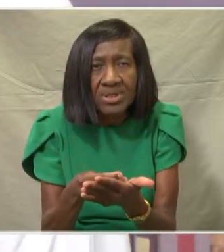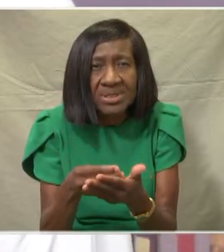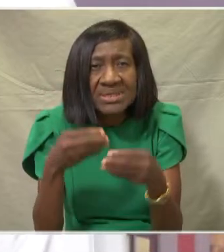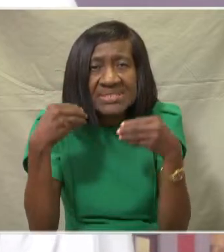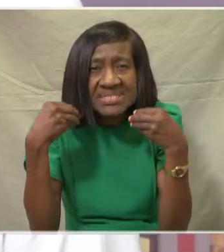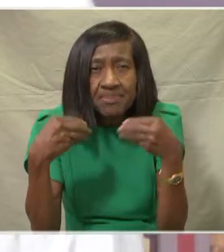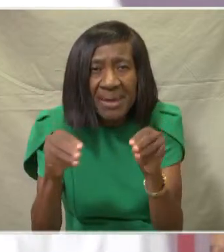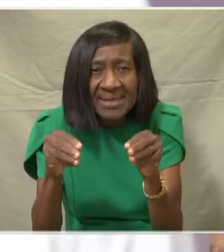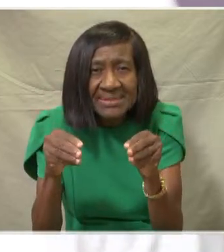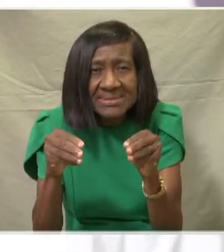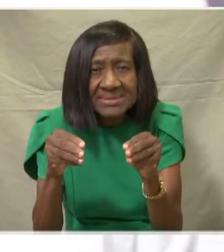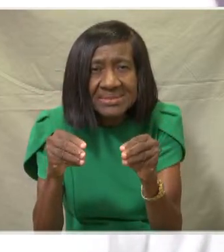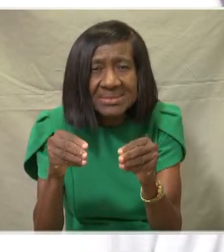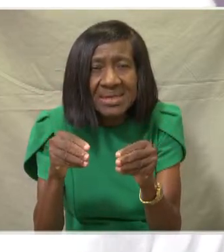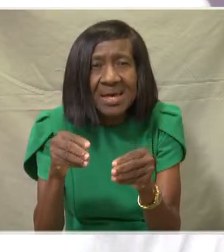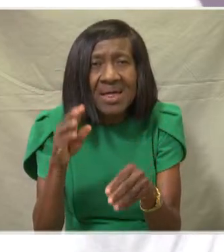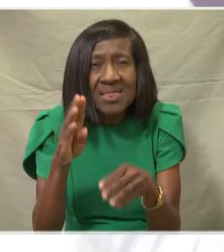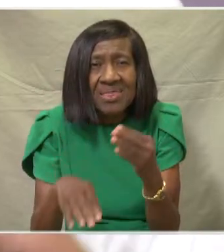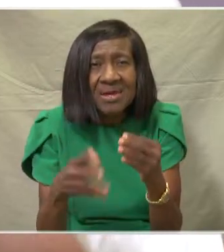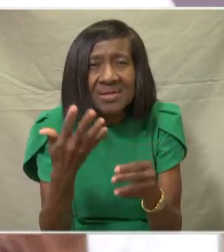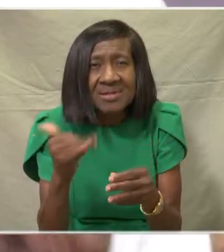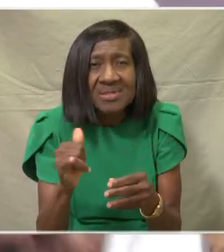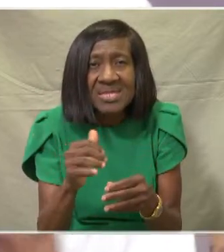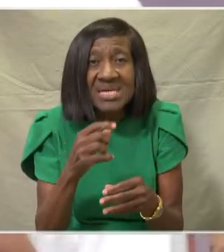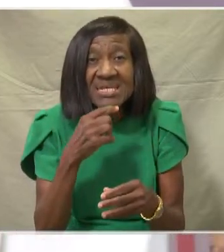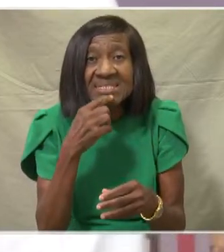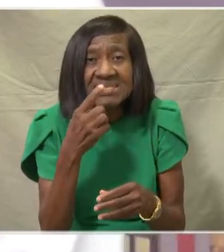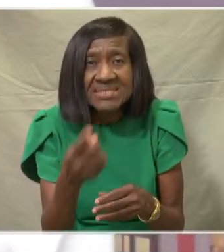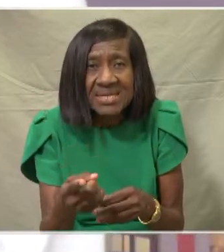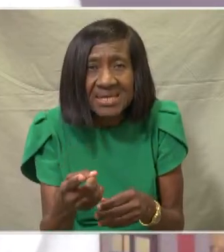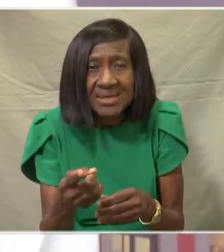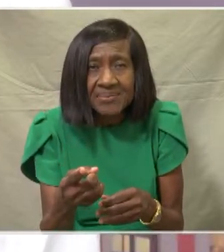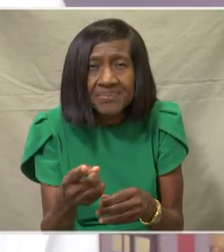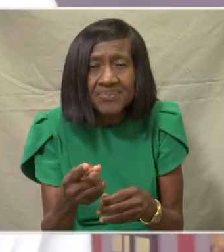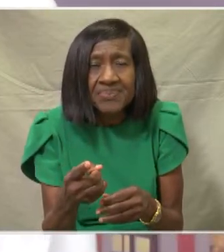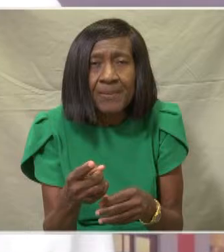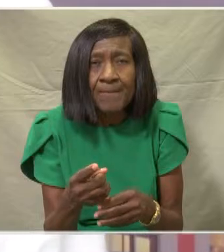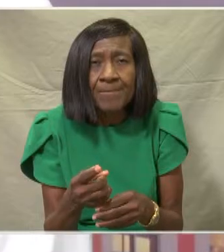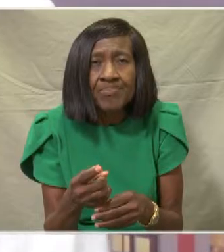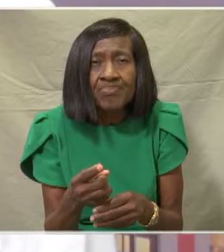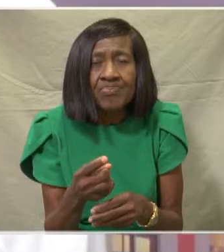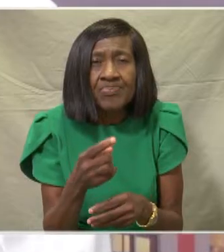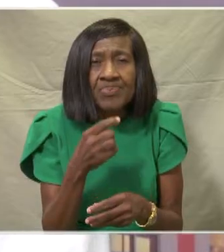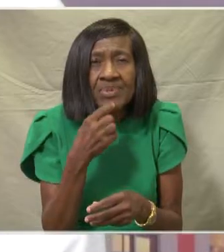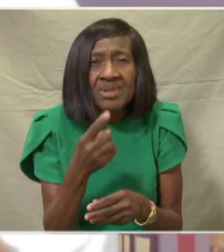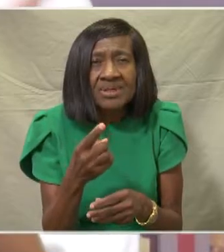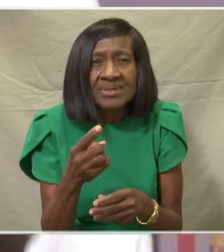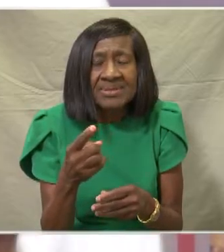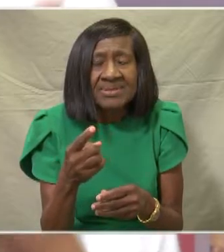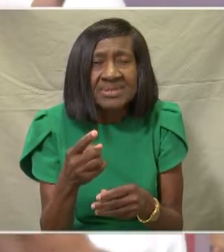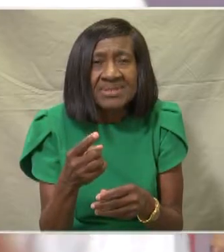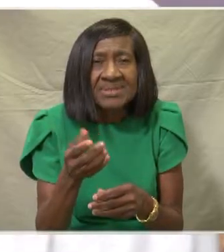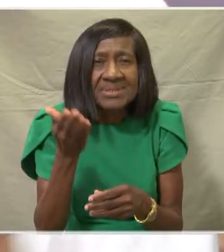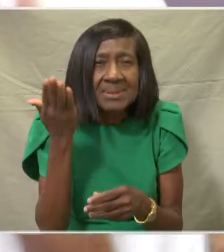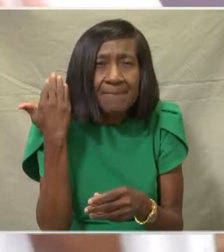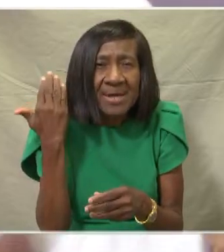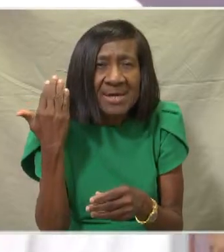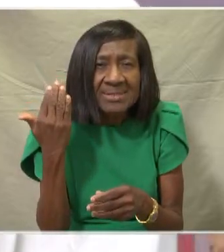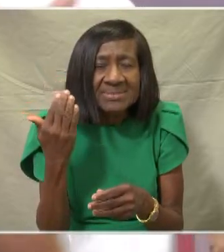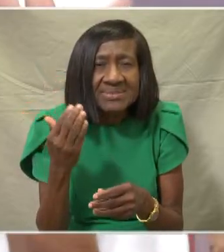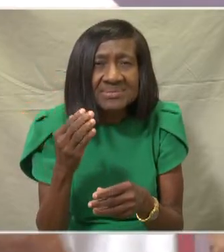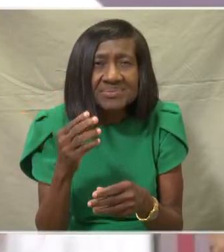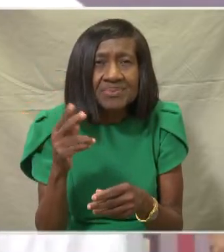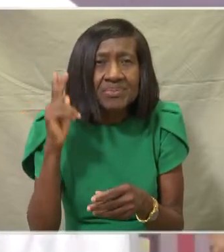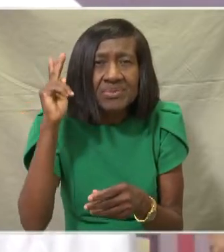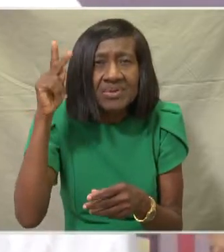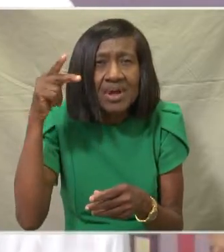So I don't know, in the past you guys have asked them to look at campaign finance, and politician after politician has